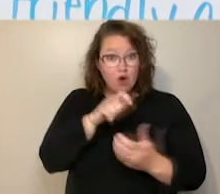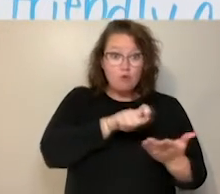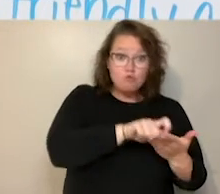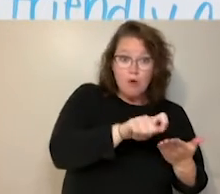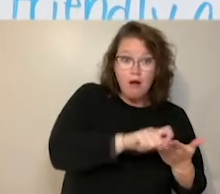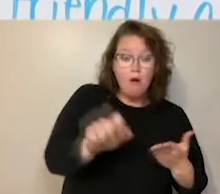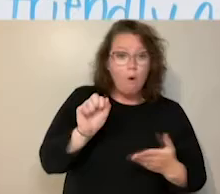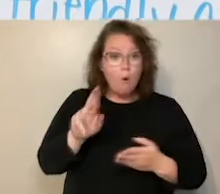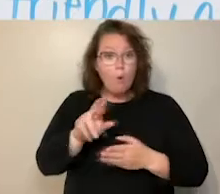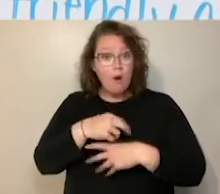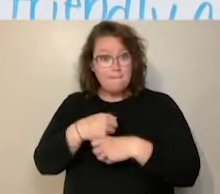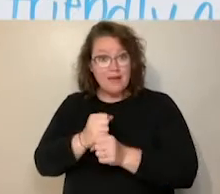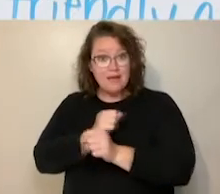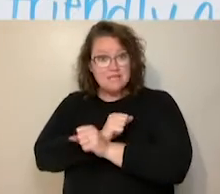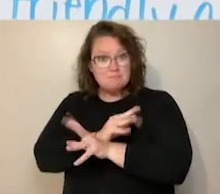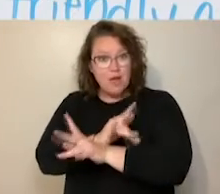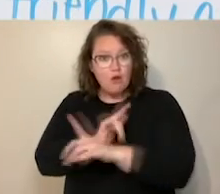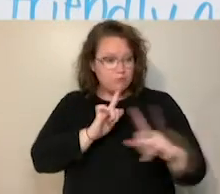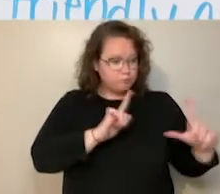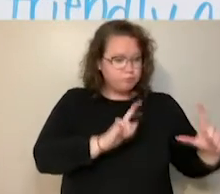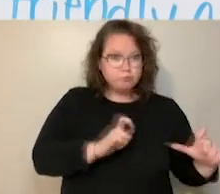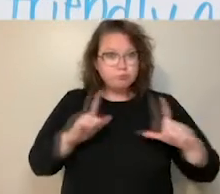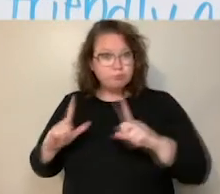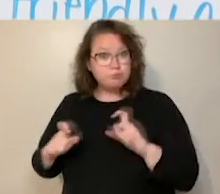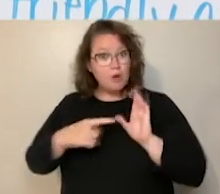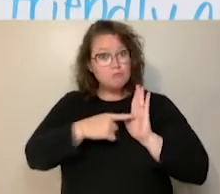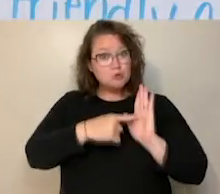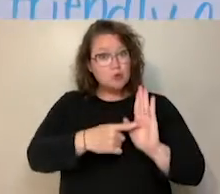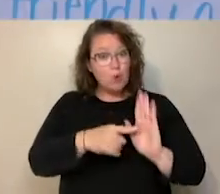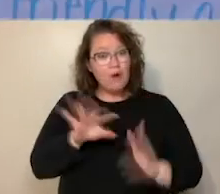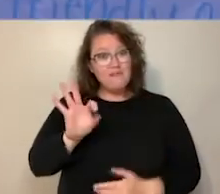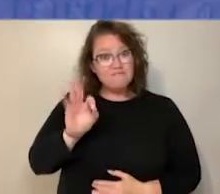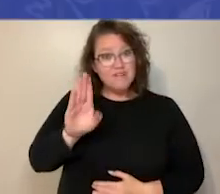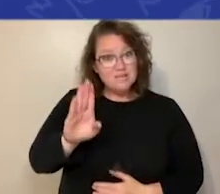our Facebook page so we can see the amazing work you created.